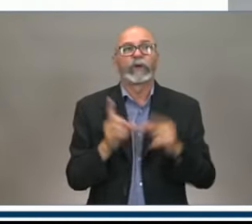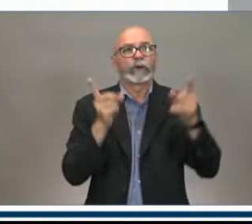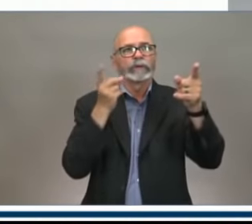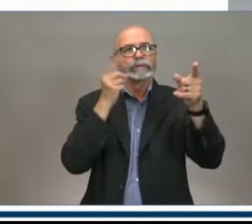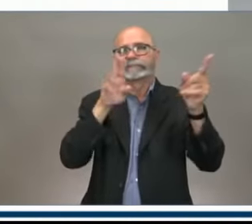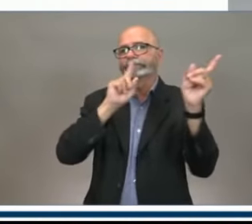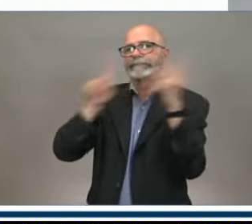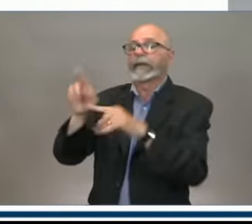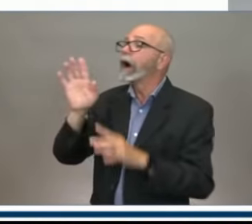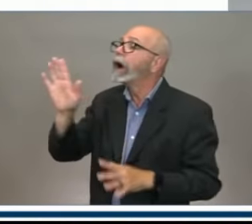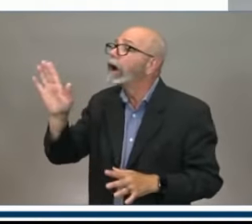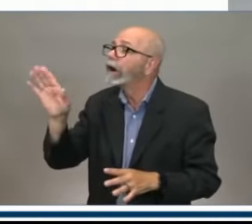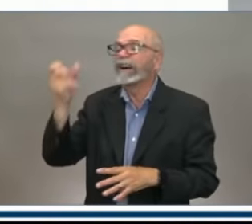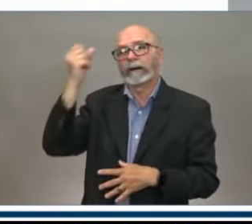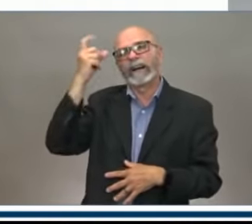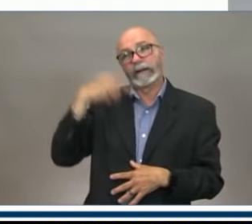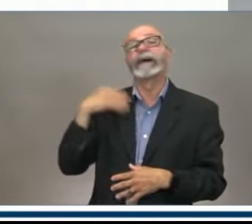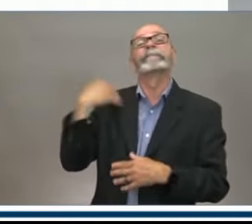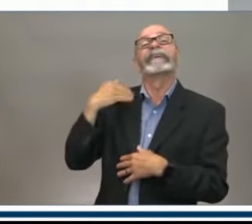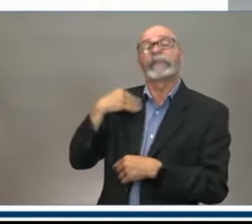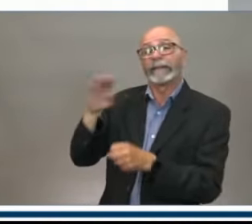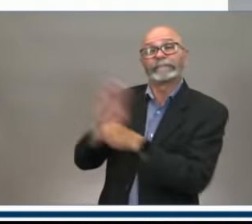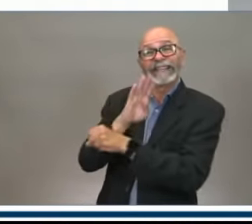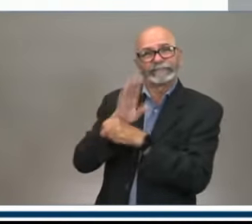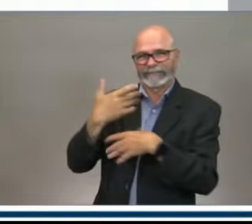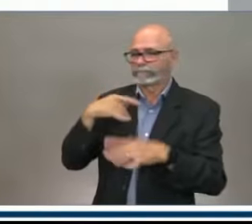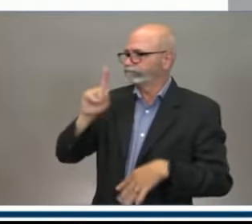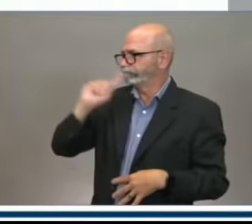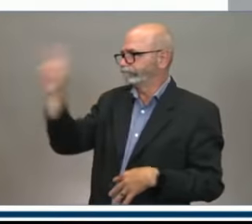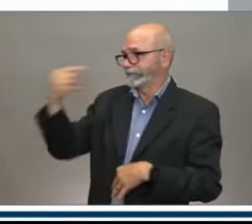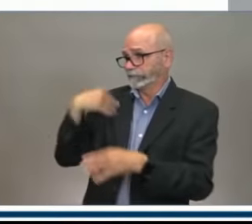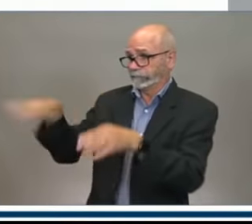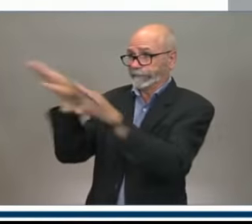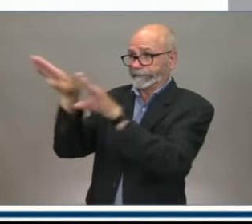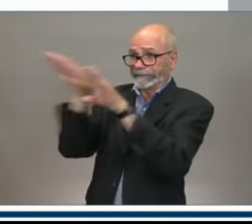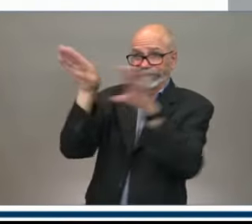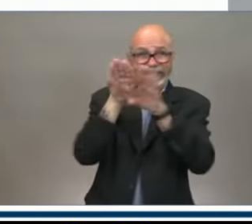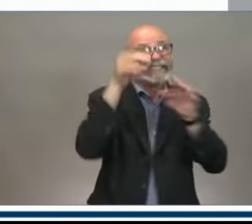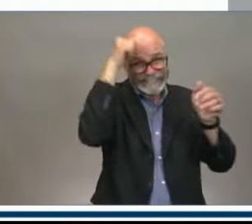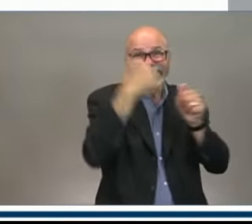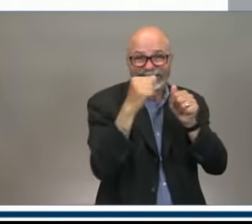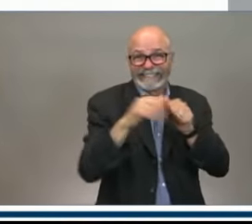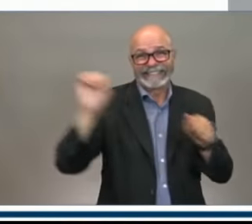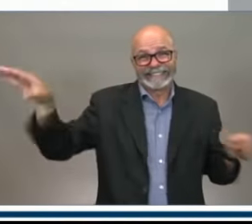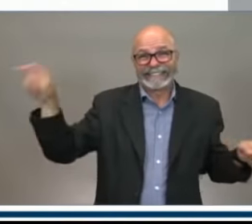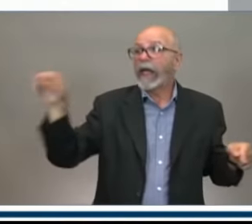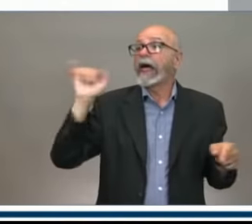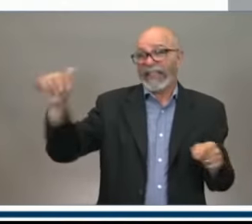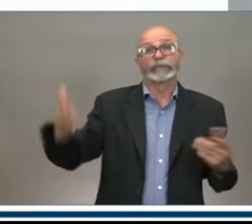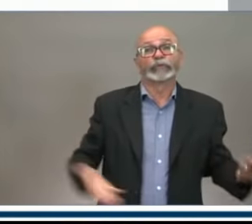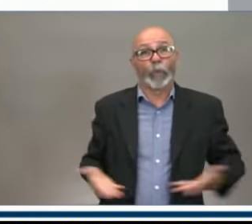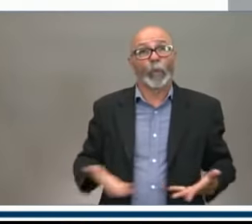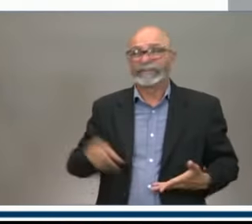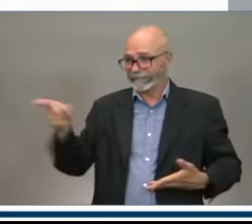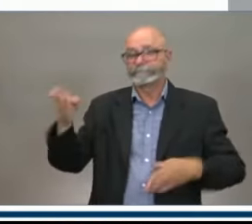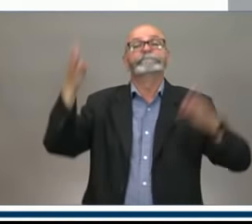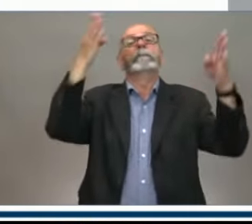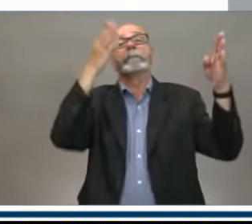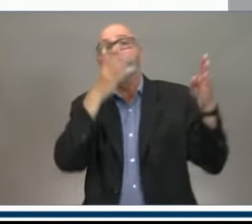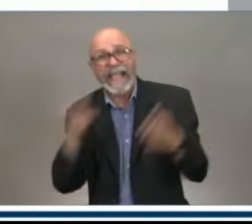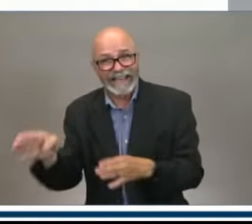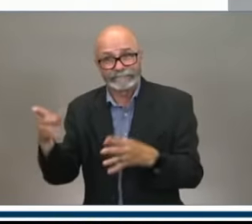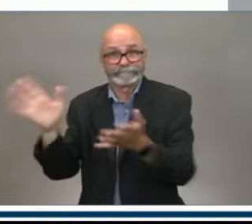or operation that was ordered closed under my order, that is what I'm focused on, reviewing plans and making sure they have safe plans to reopen.